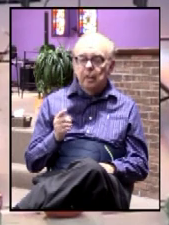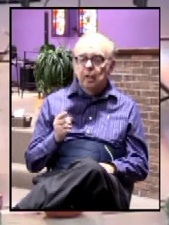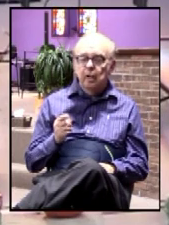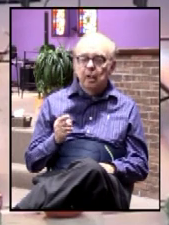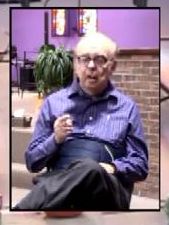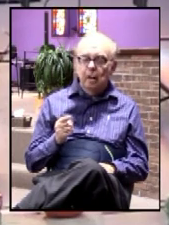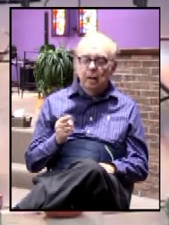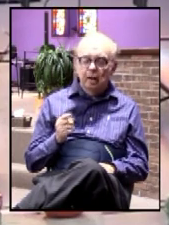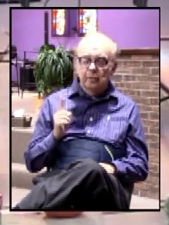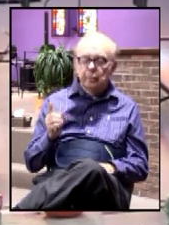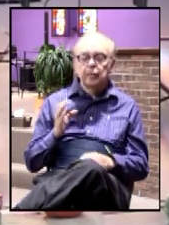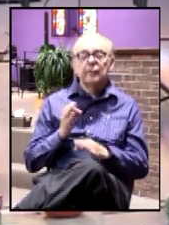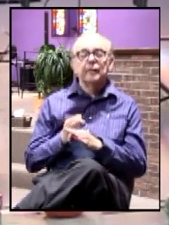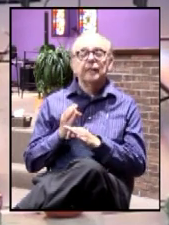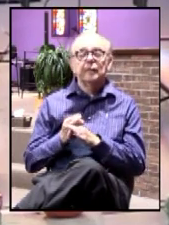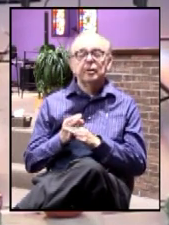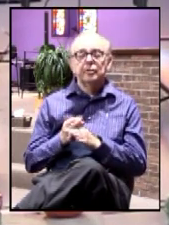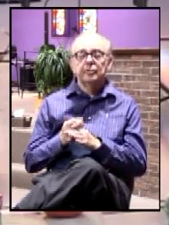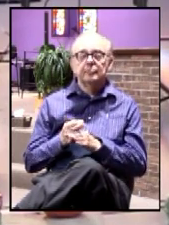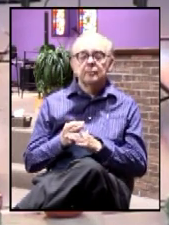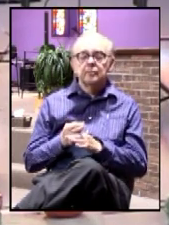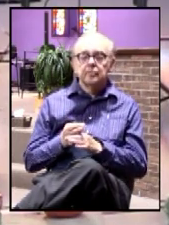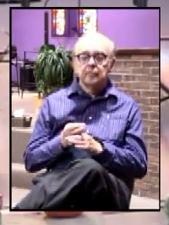you for your faithfulness.